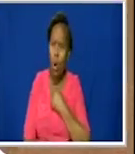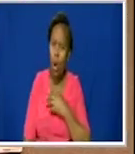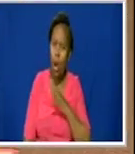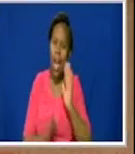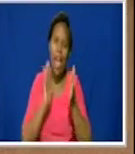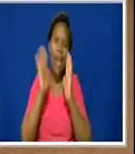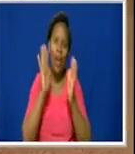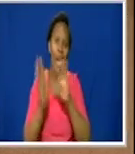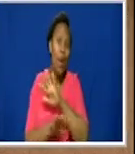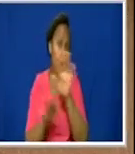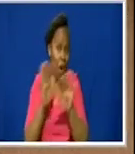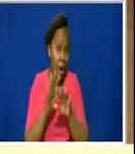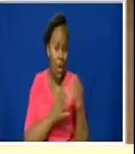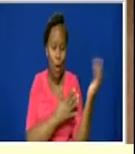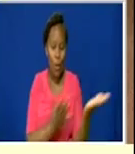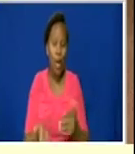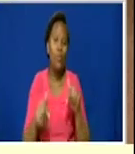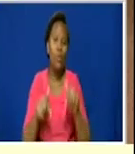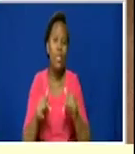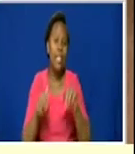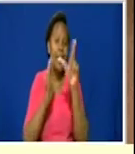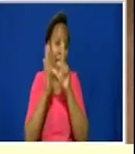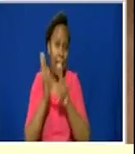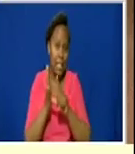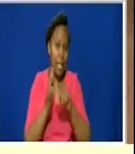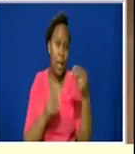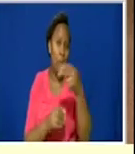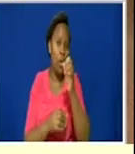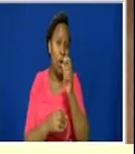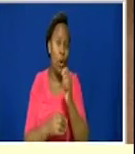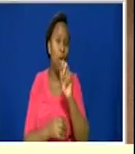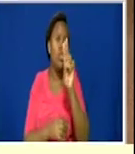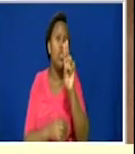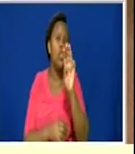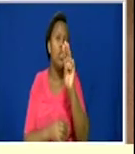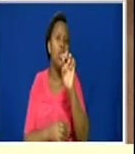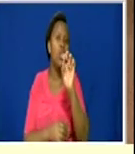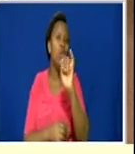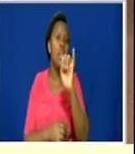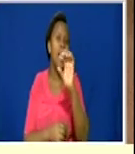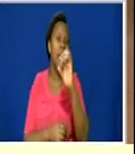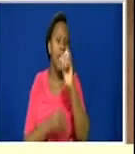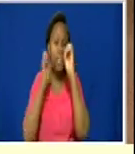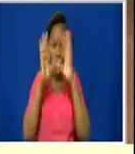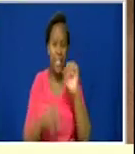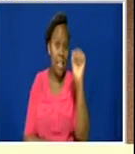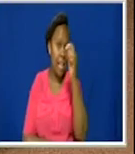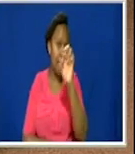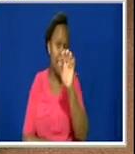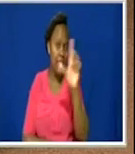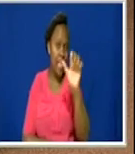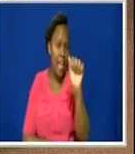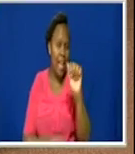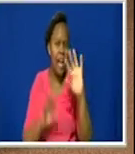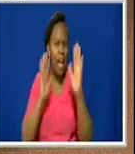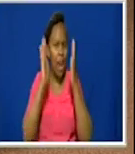hello everybody and welcome to today's lesson. I'm your host. My name is Eunice and I'm here with Teacher Stella. Teacher Stella, hi